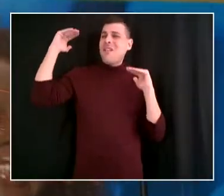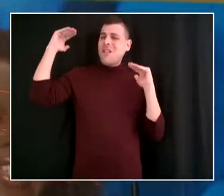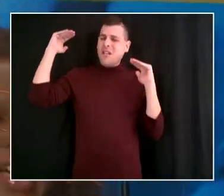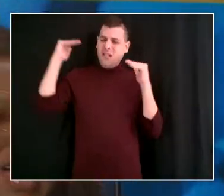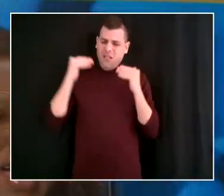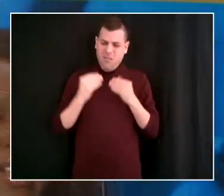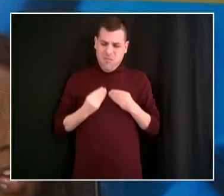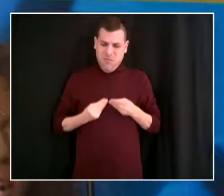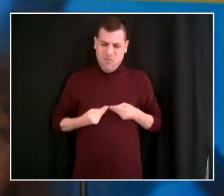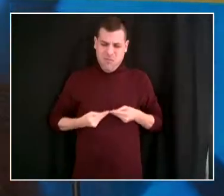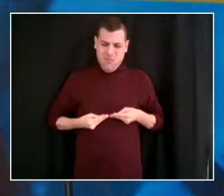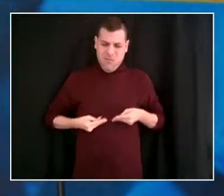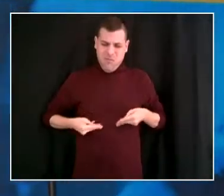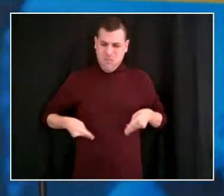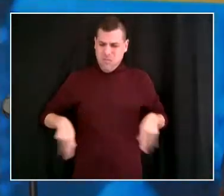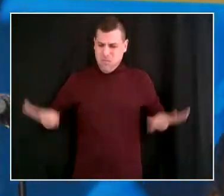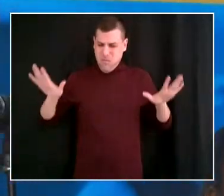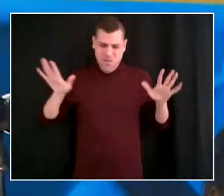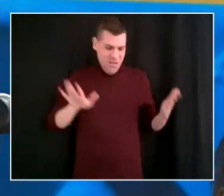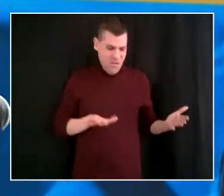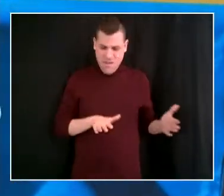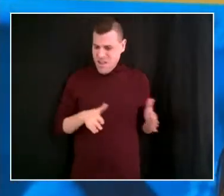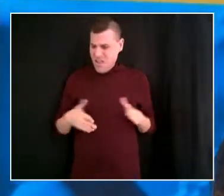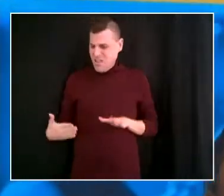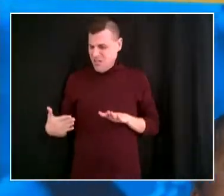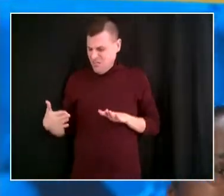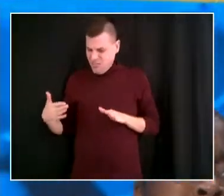unborn has died, yet with a